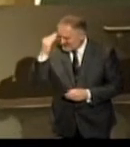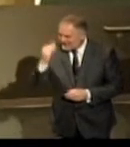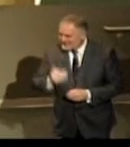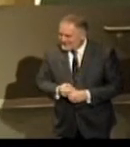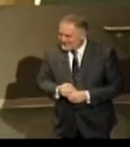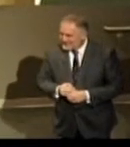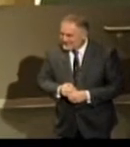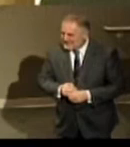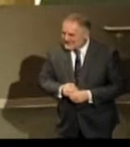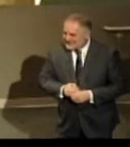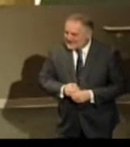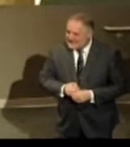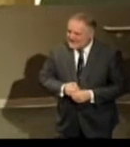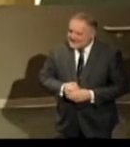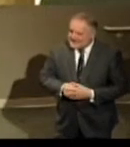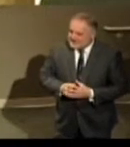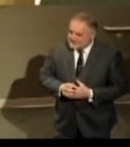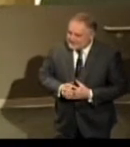wait a minute.